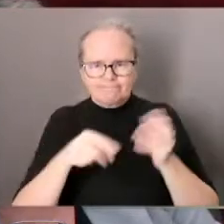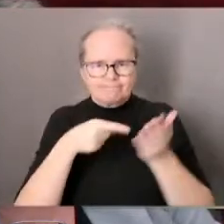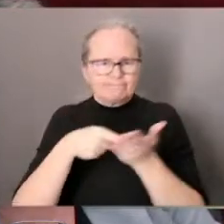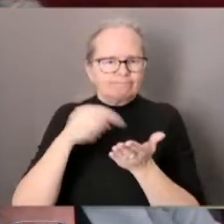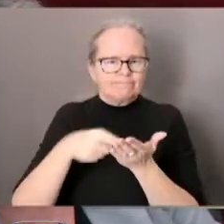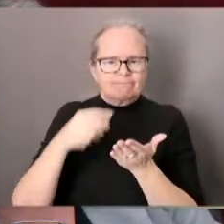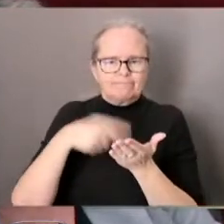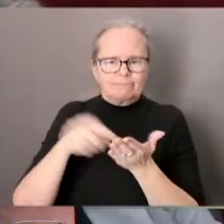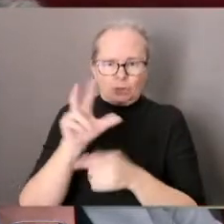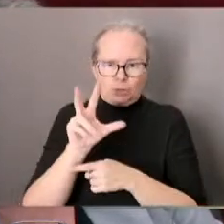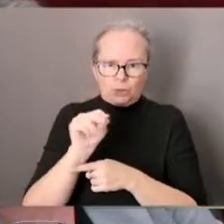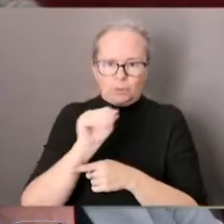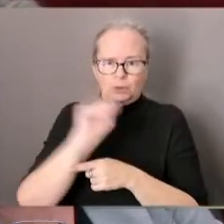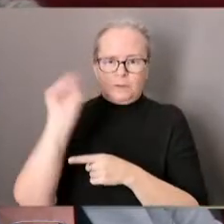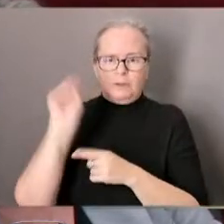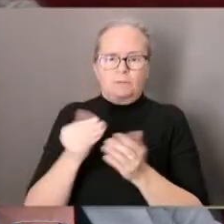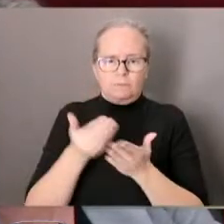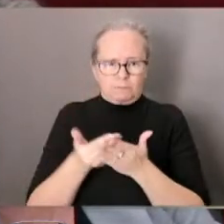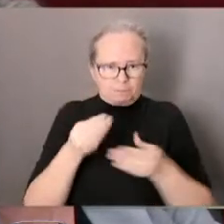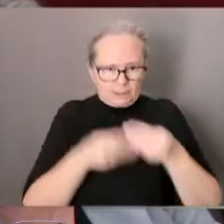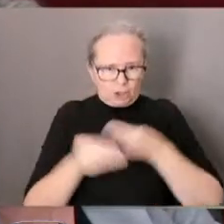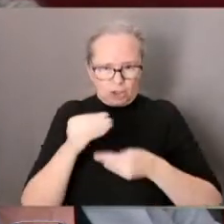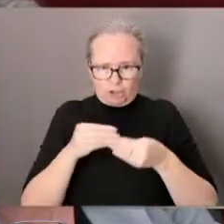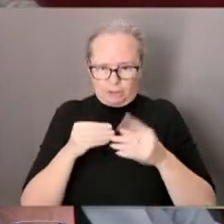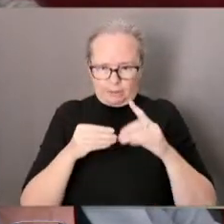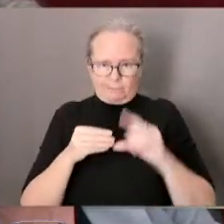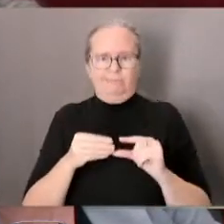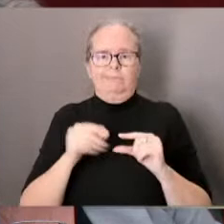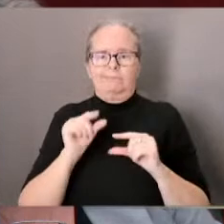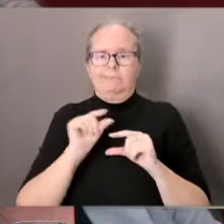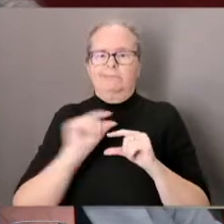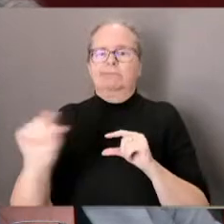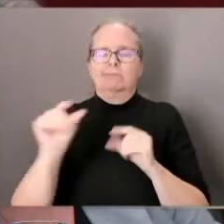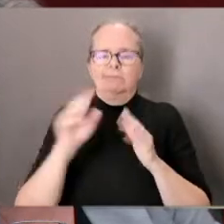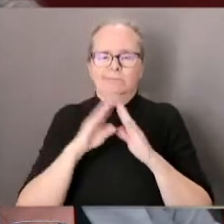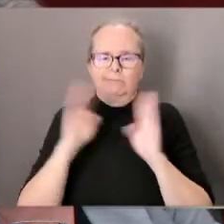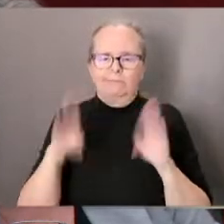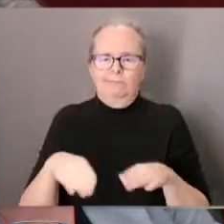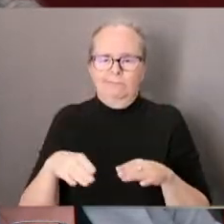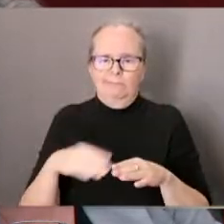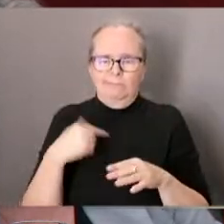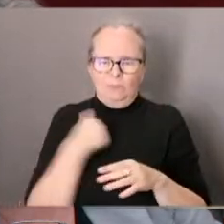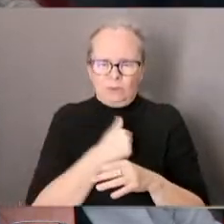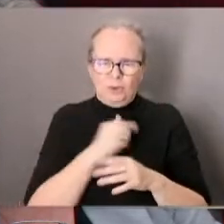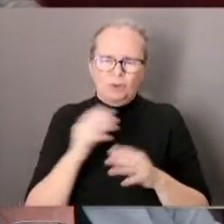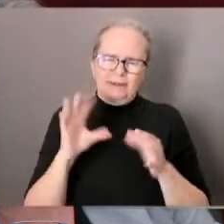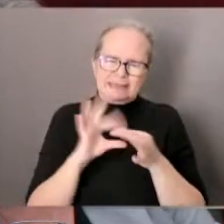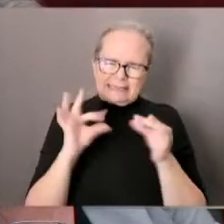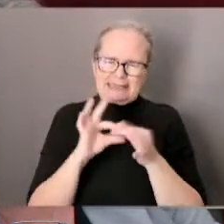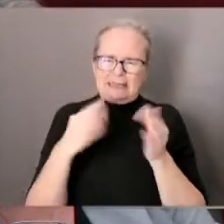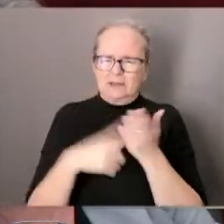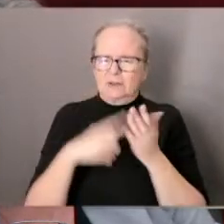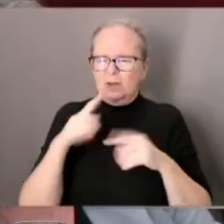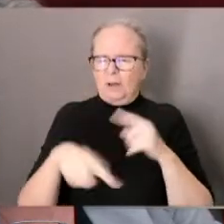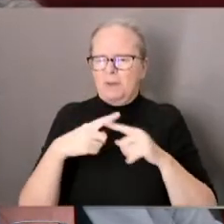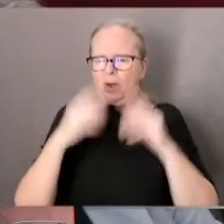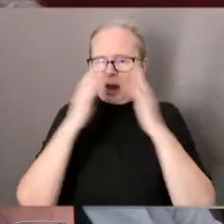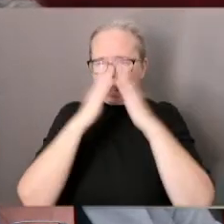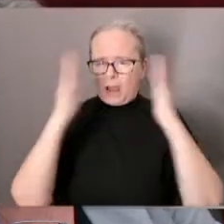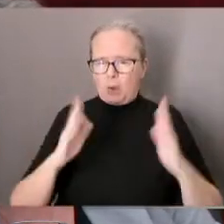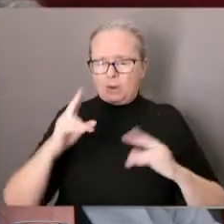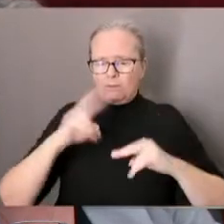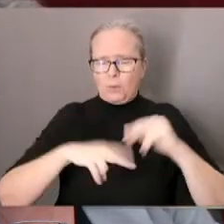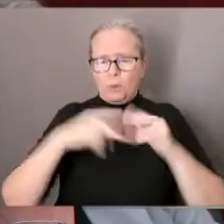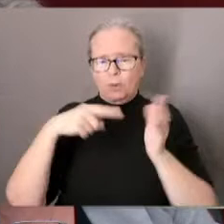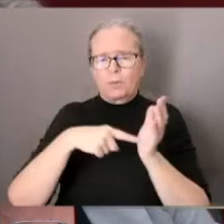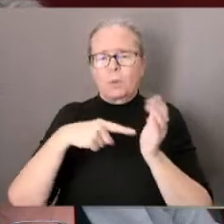affordability we speak often of the importance of affordable housing and the protection of our most vulnerable and I am grateful for the recent allocation of 55 million